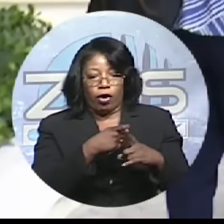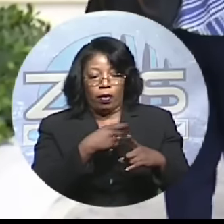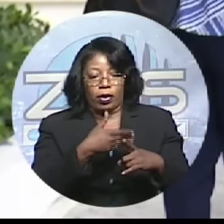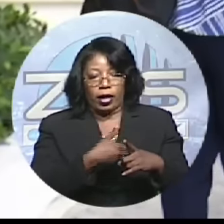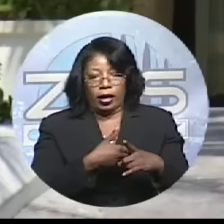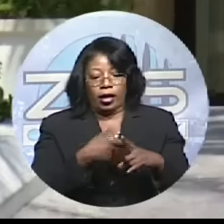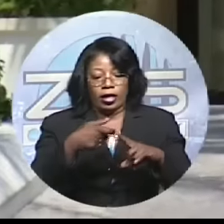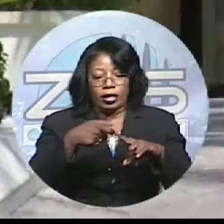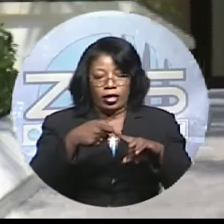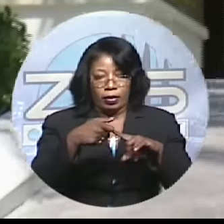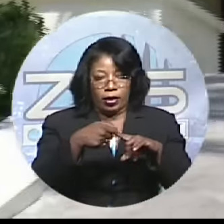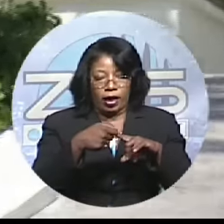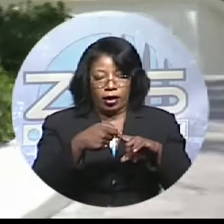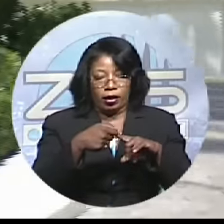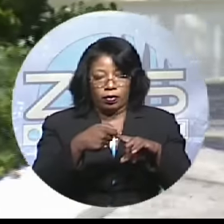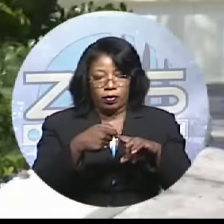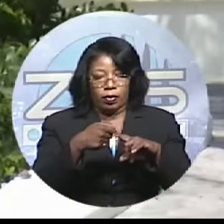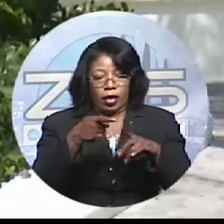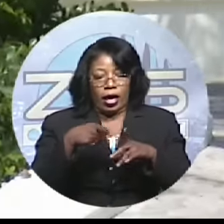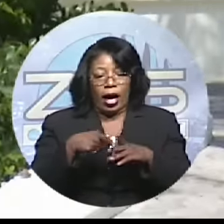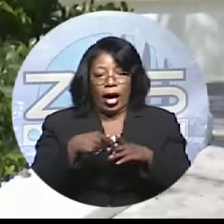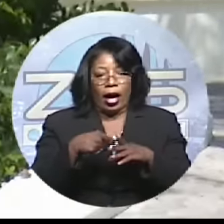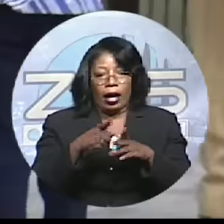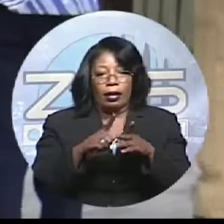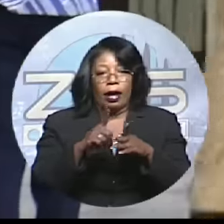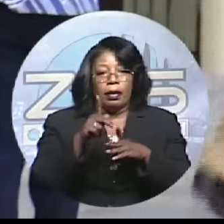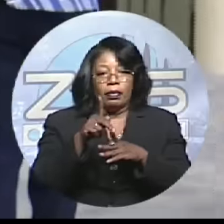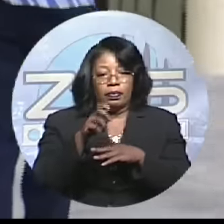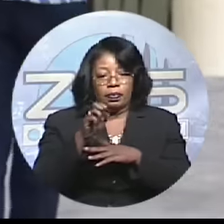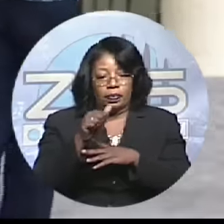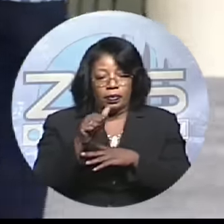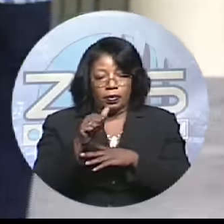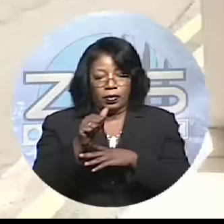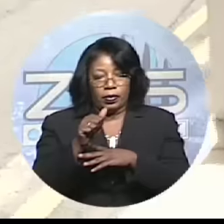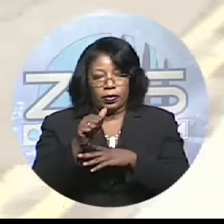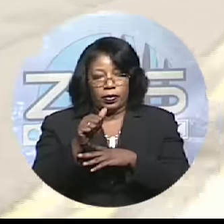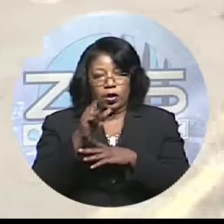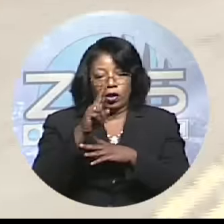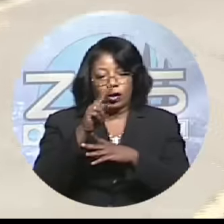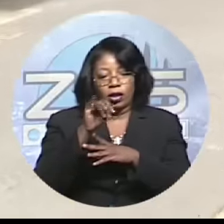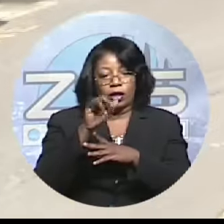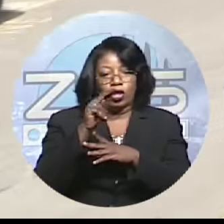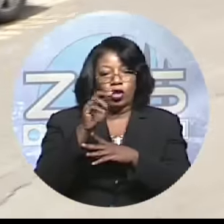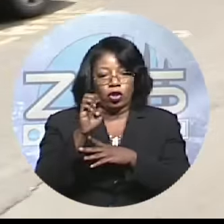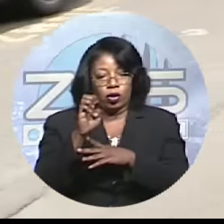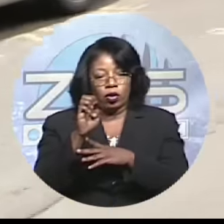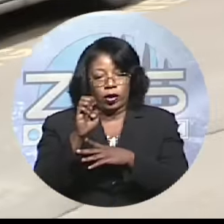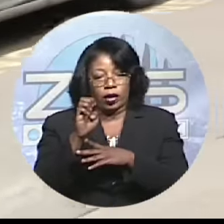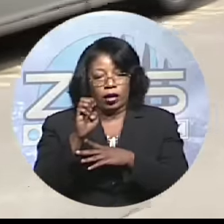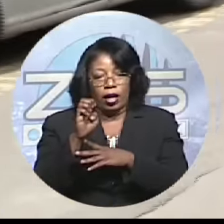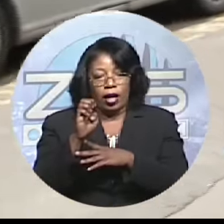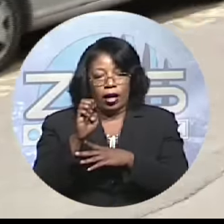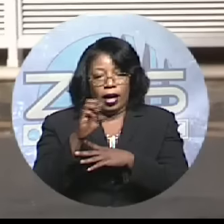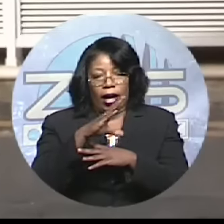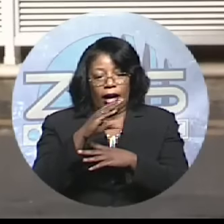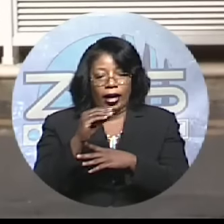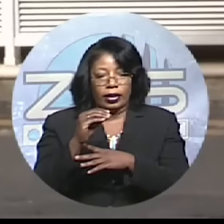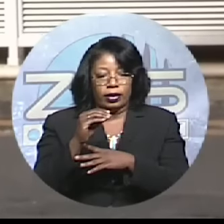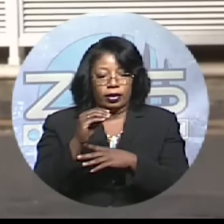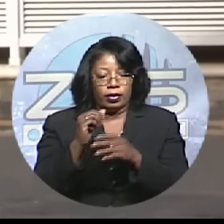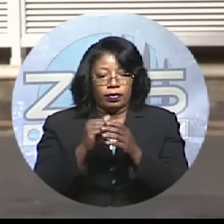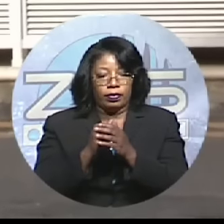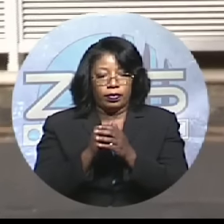clippings, blood samples, urine samples, and clothing, which were sent to the forensic lab. The victim's niece, Aiden Camp, and Old Fort Bay